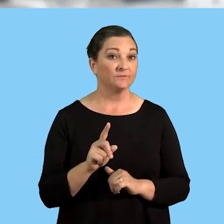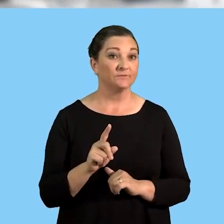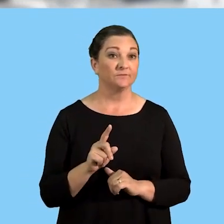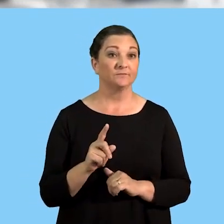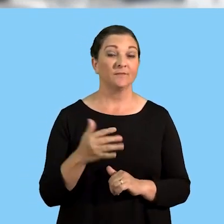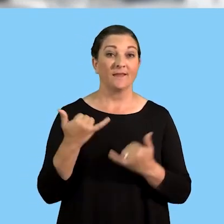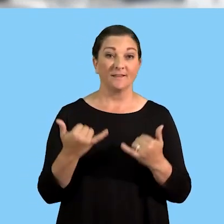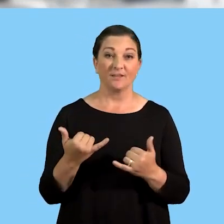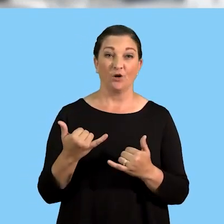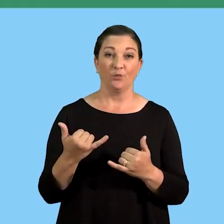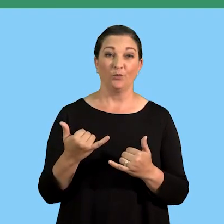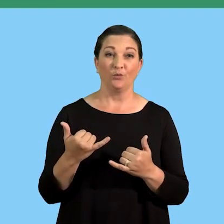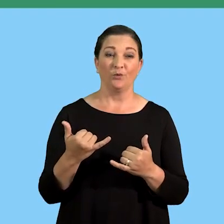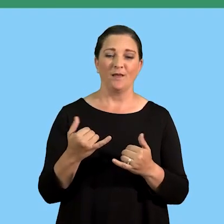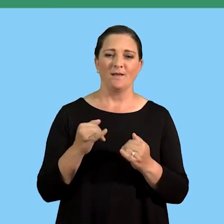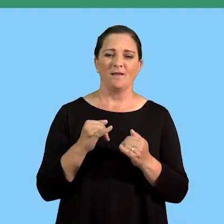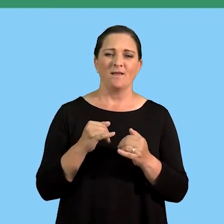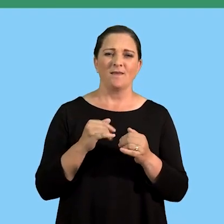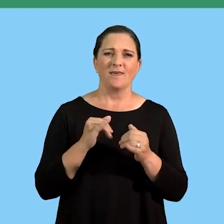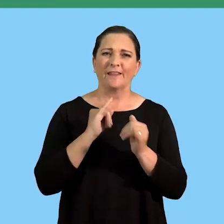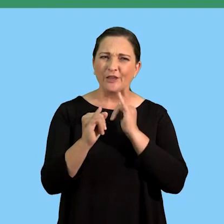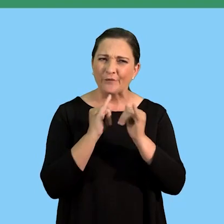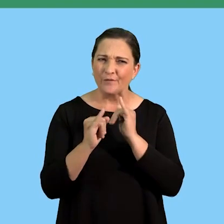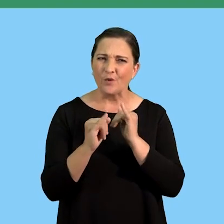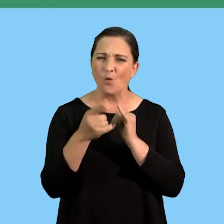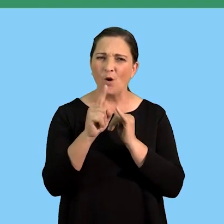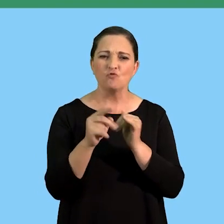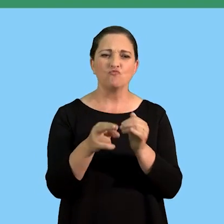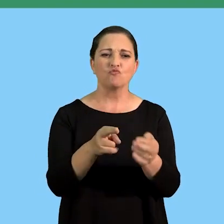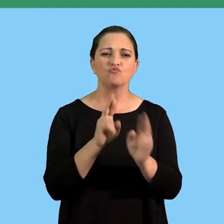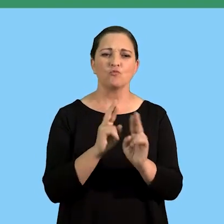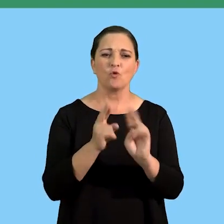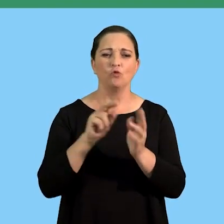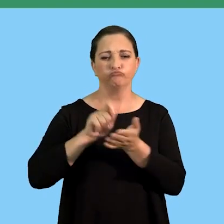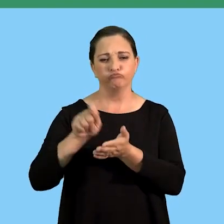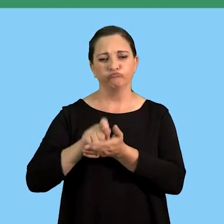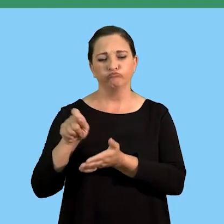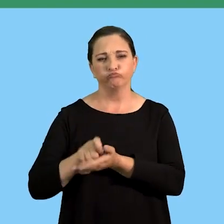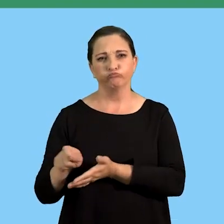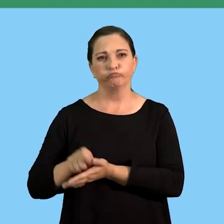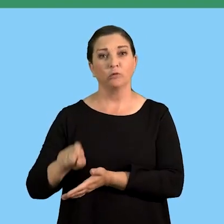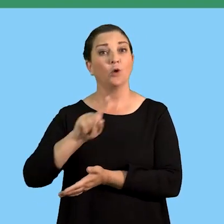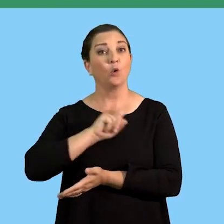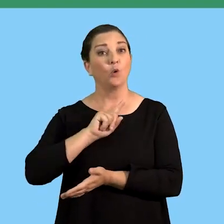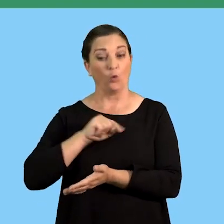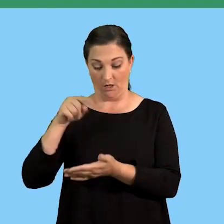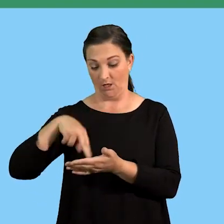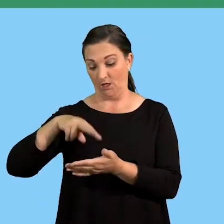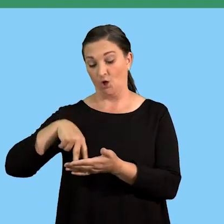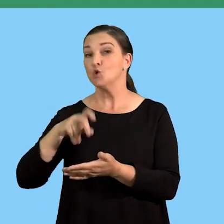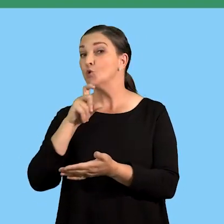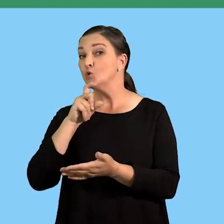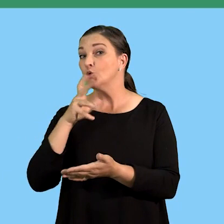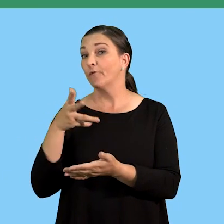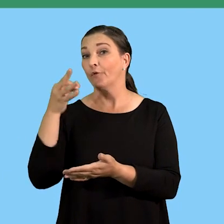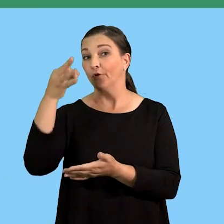And then we must also record the interview responses of the interviewees for future